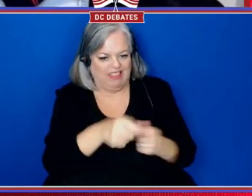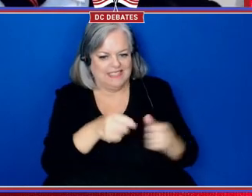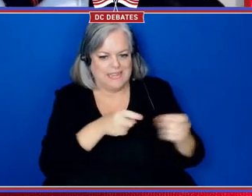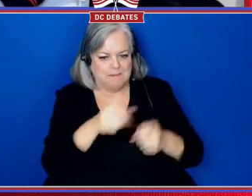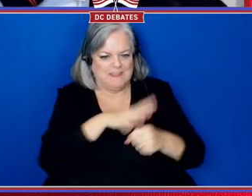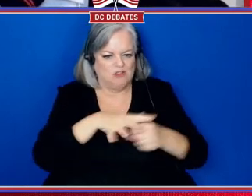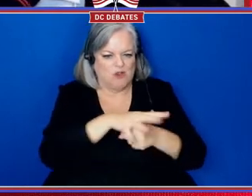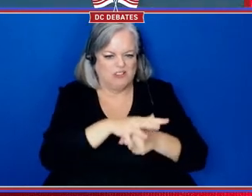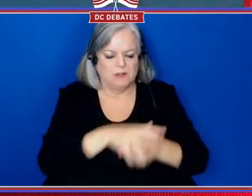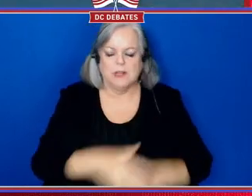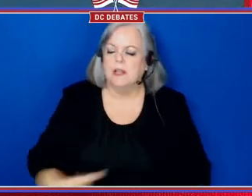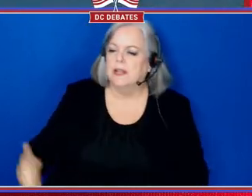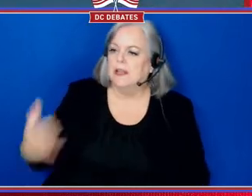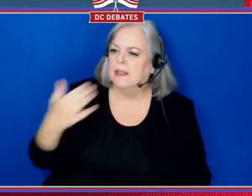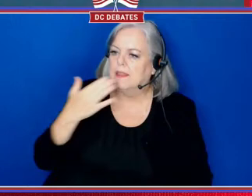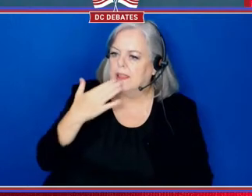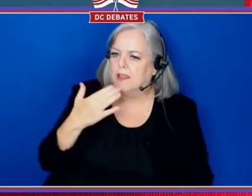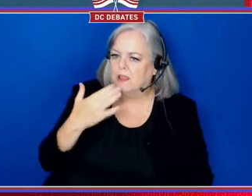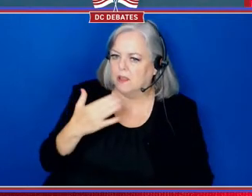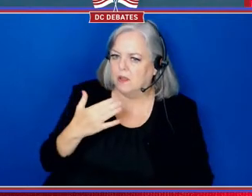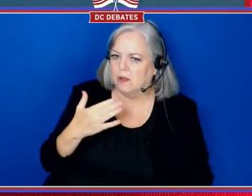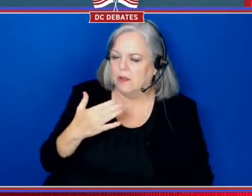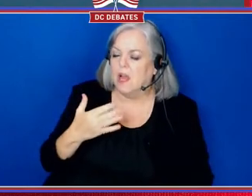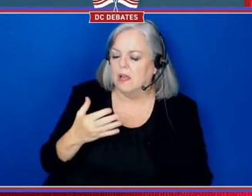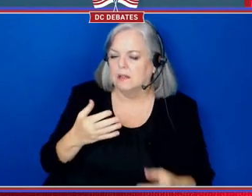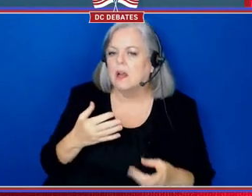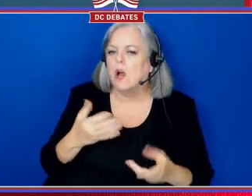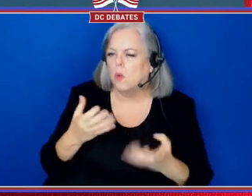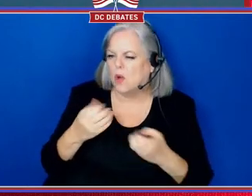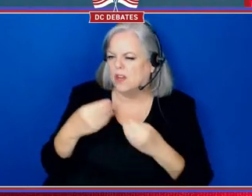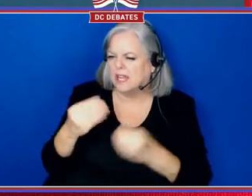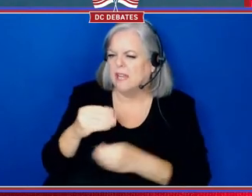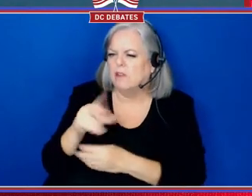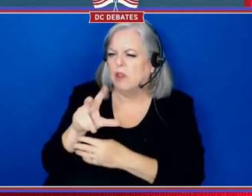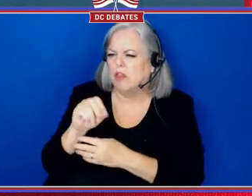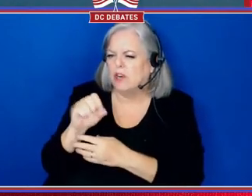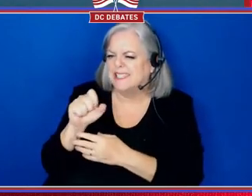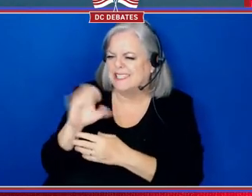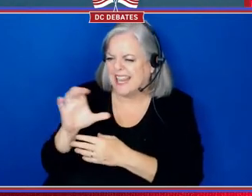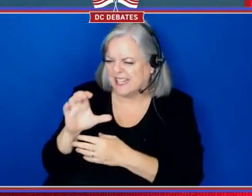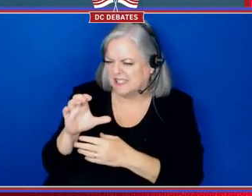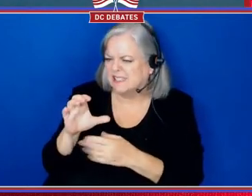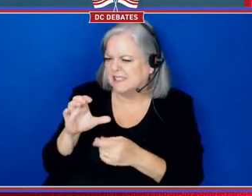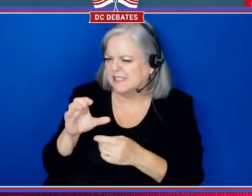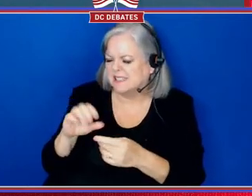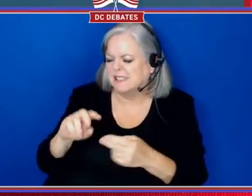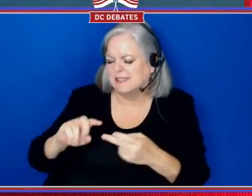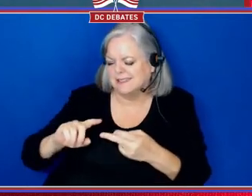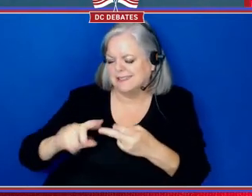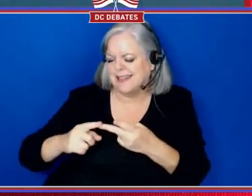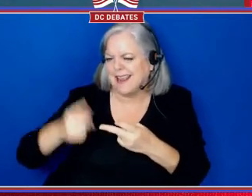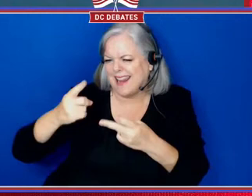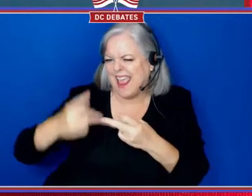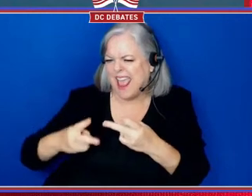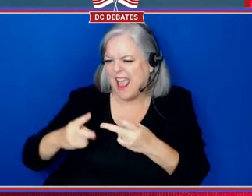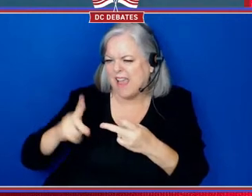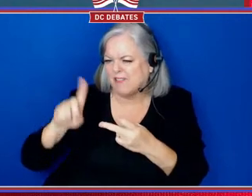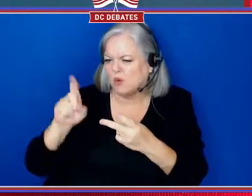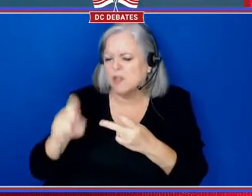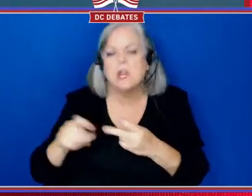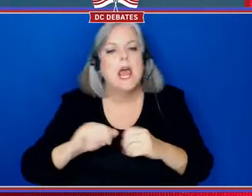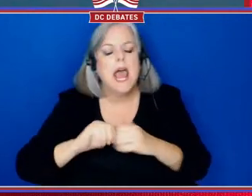Thank you. And I want to give you 30 more seconds because there was a second half of that question. How will you help students who've fallen behind academically